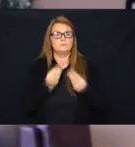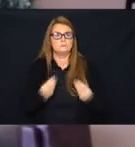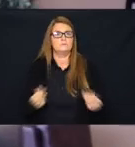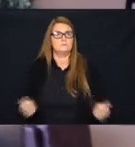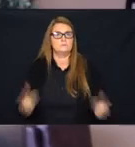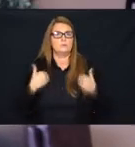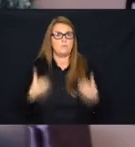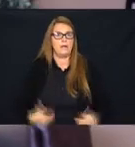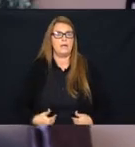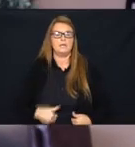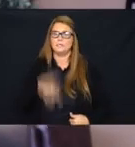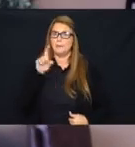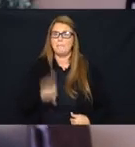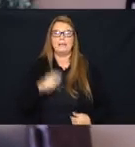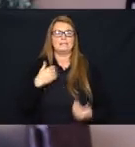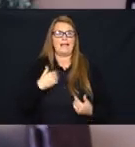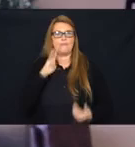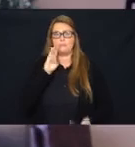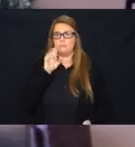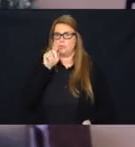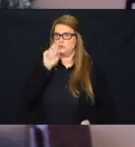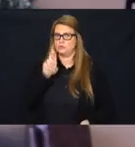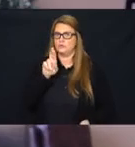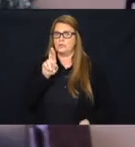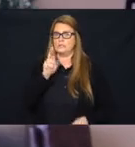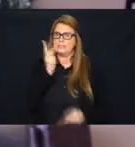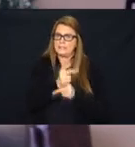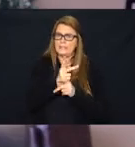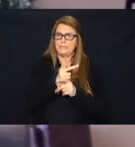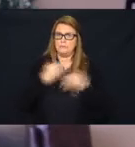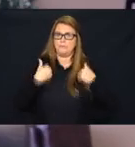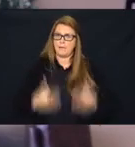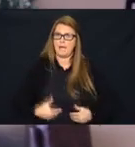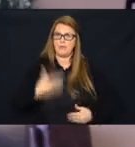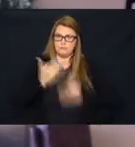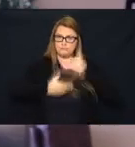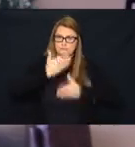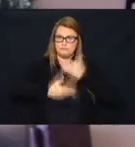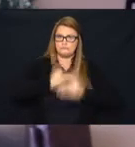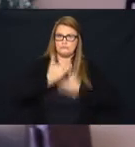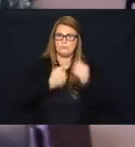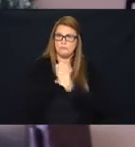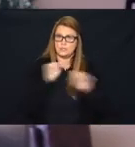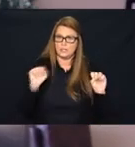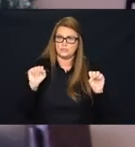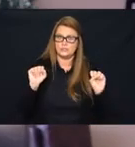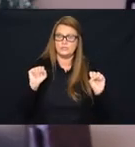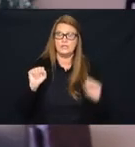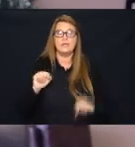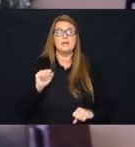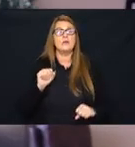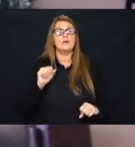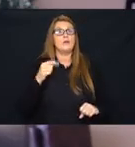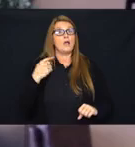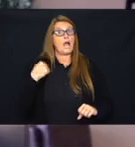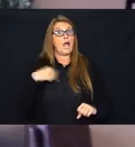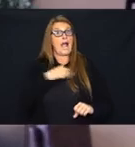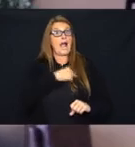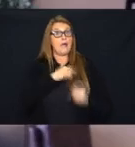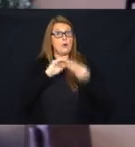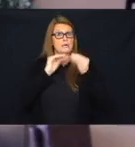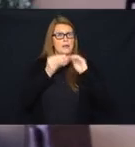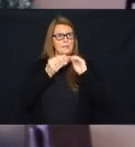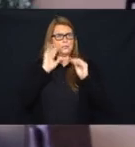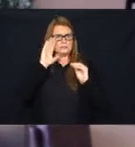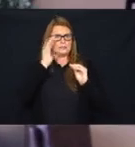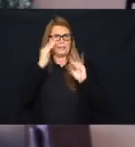absolutely get boosted. And that's really important because the governor pointed out that it looks like our cases may be plateauing and maybe